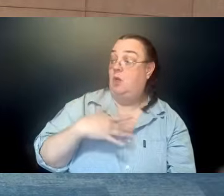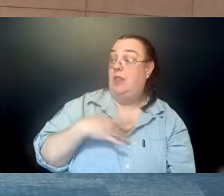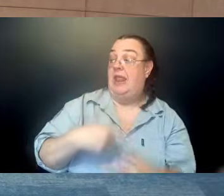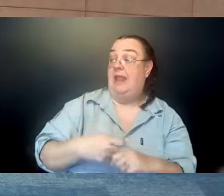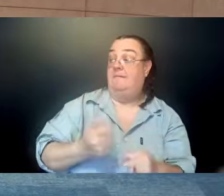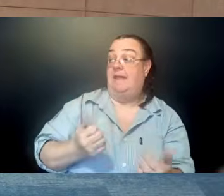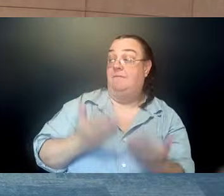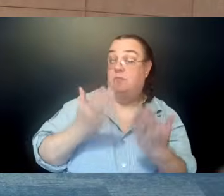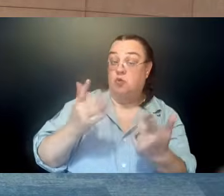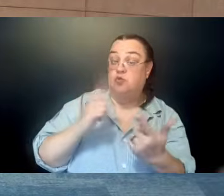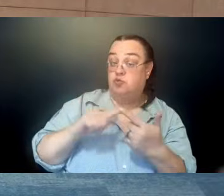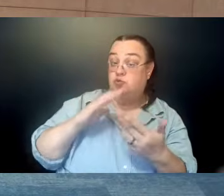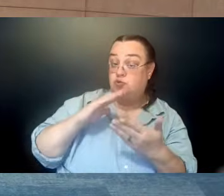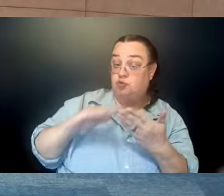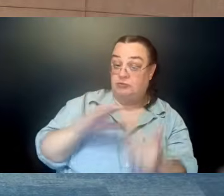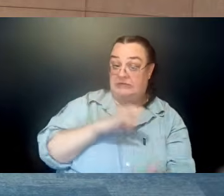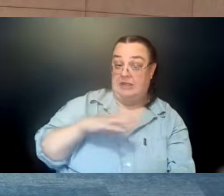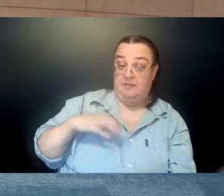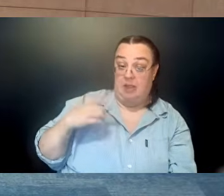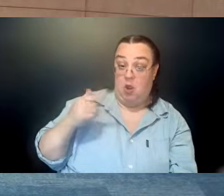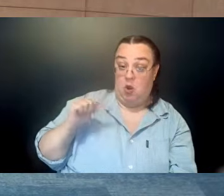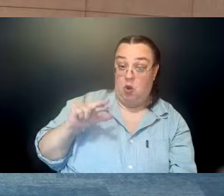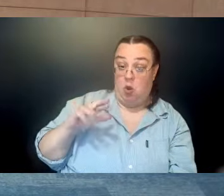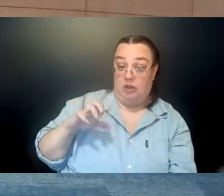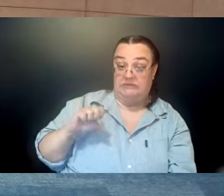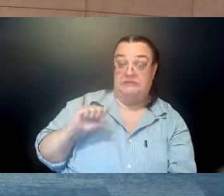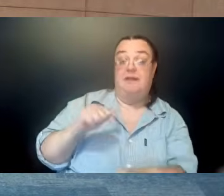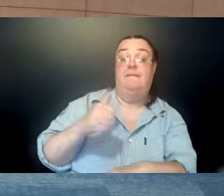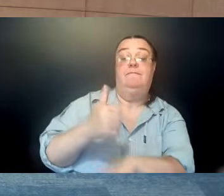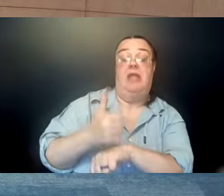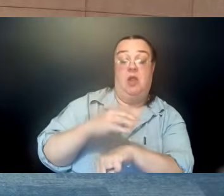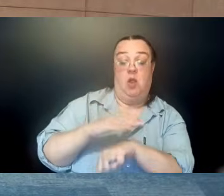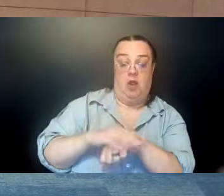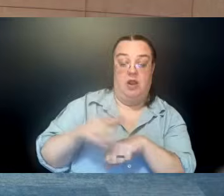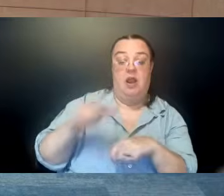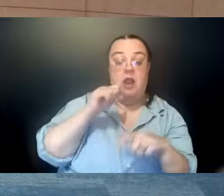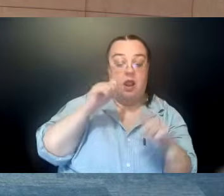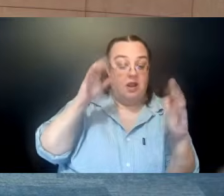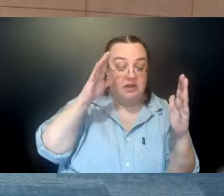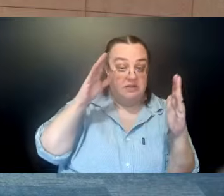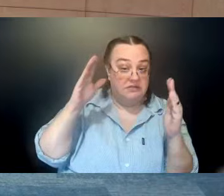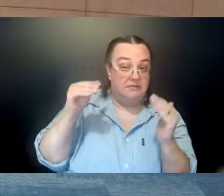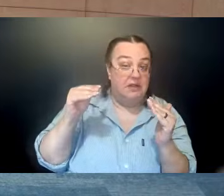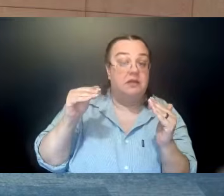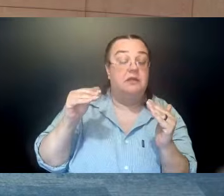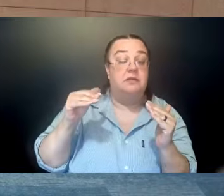excuse Councilmember Garces based on a unexpected